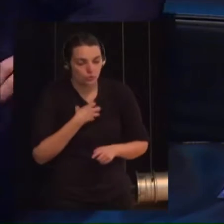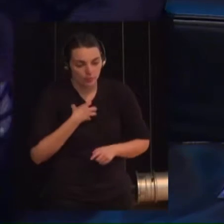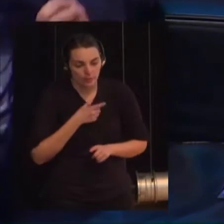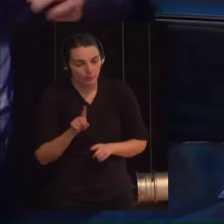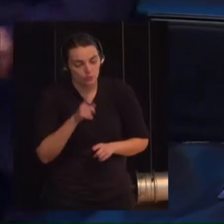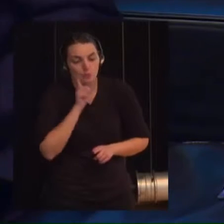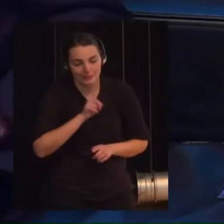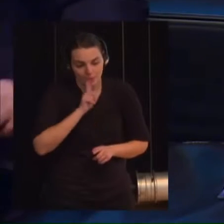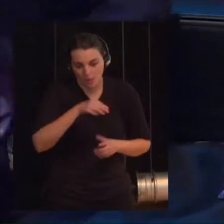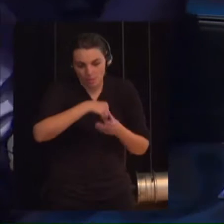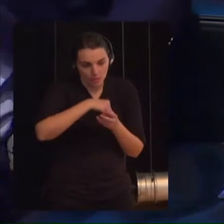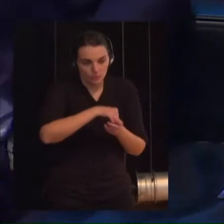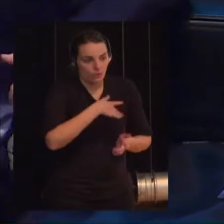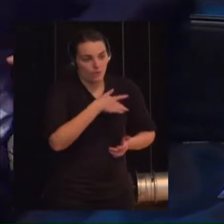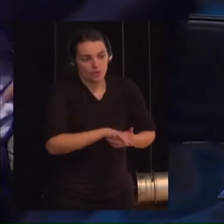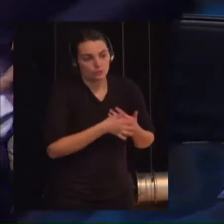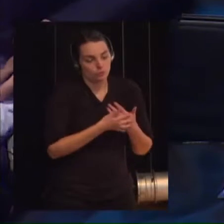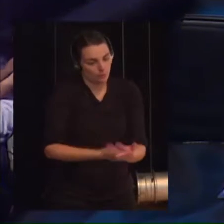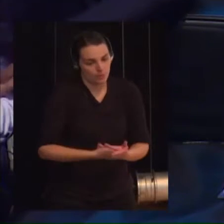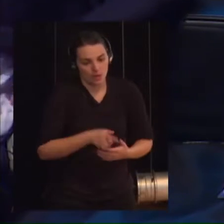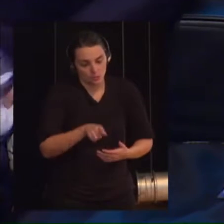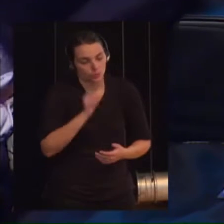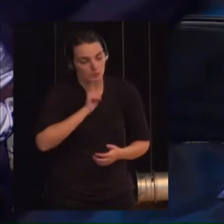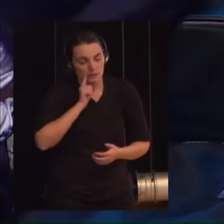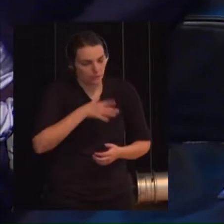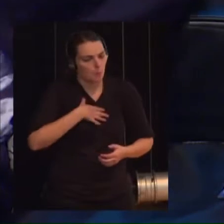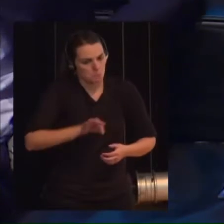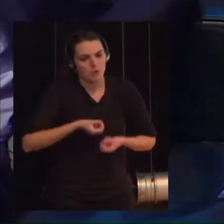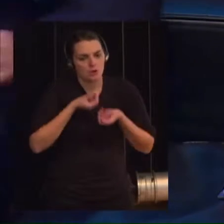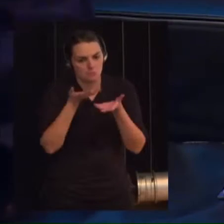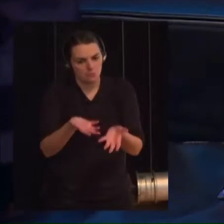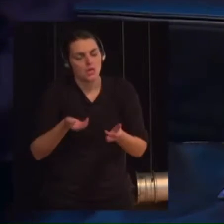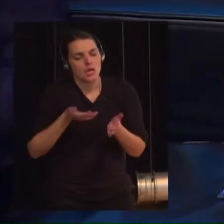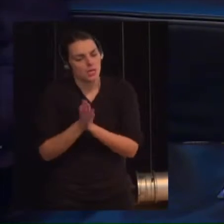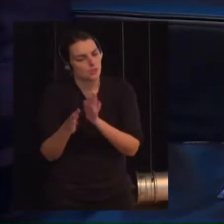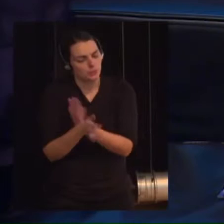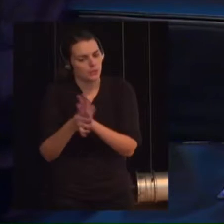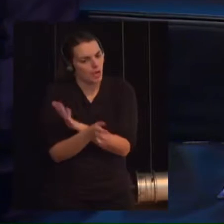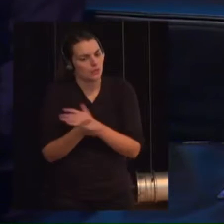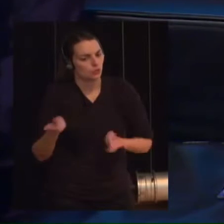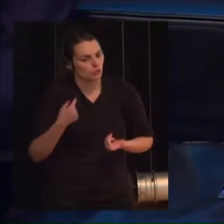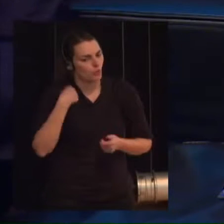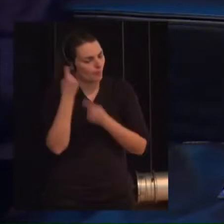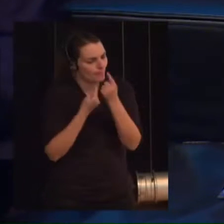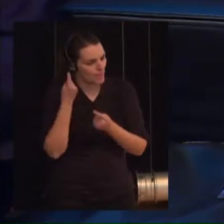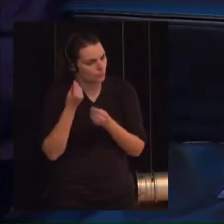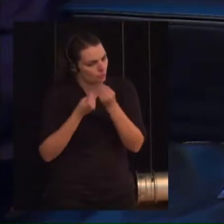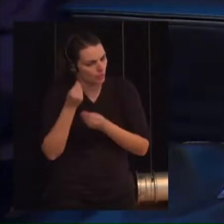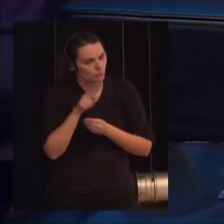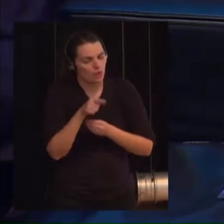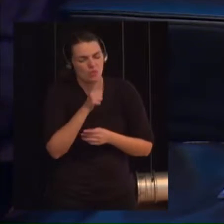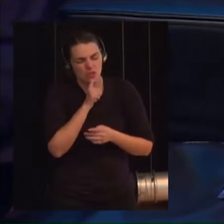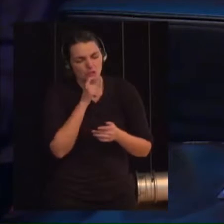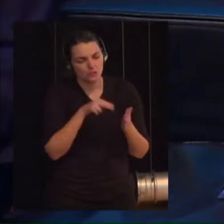to me that there's a huge, gap in sort of transparency and sharing best practice that could actually